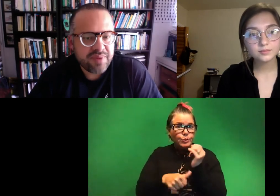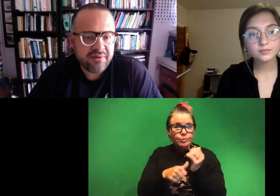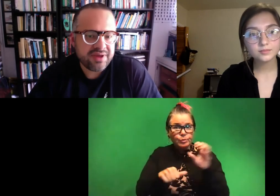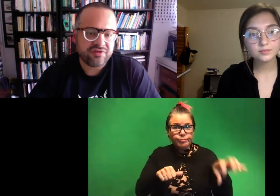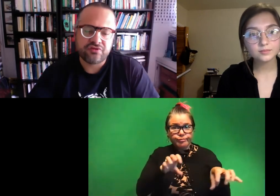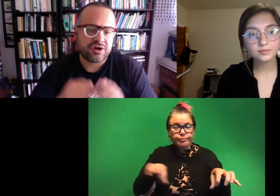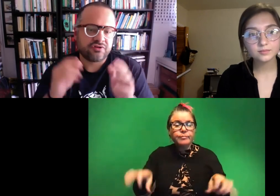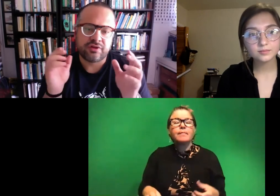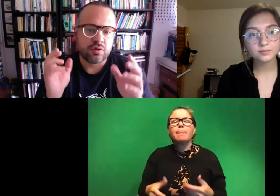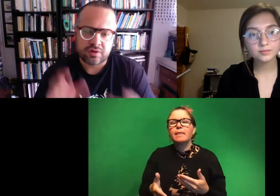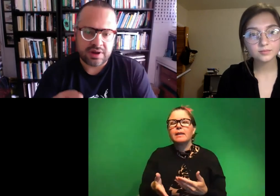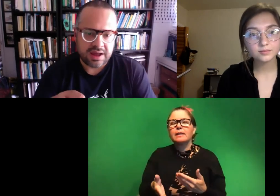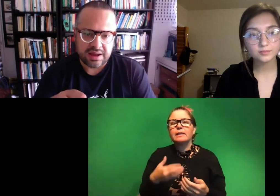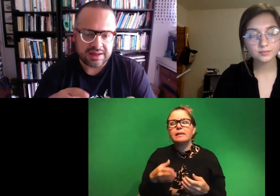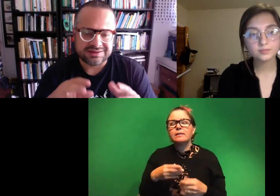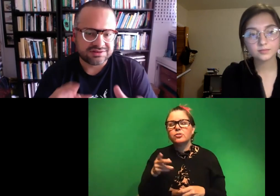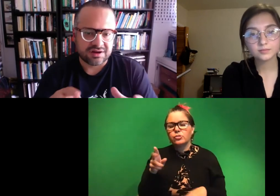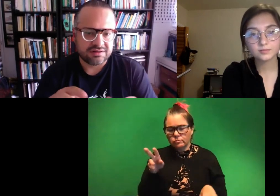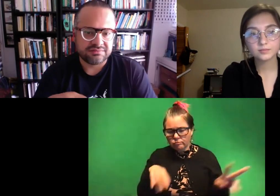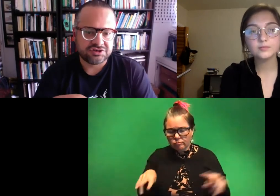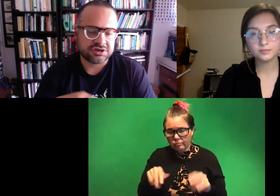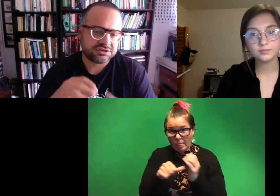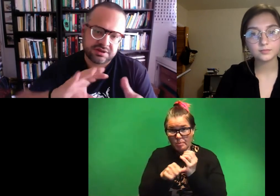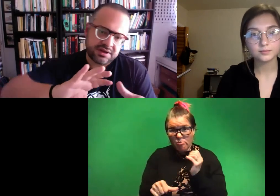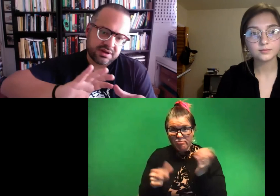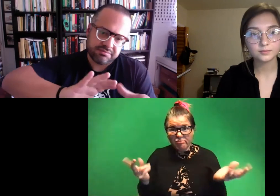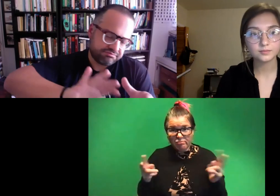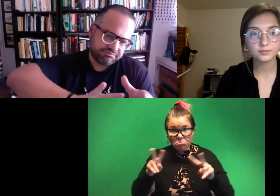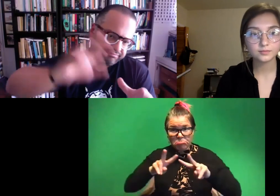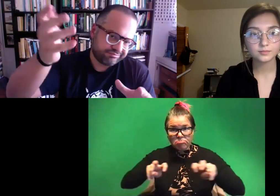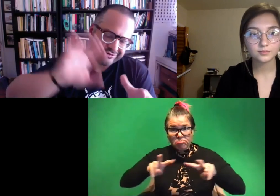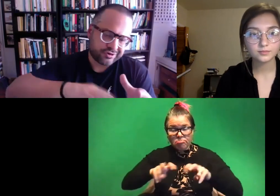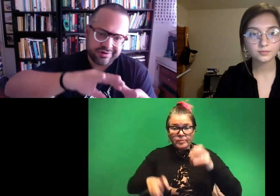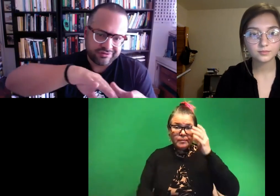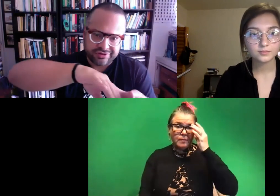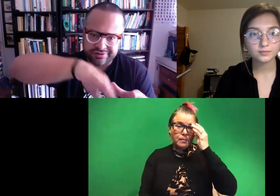it's very easy to just look at the dung. Just